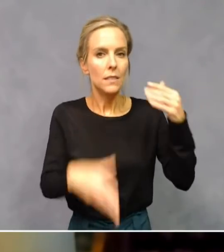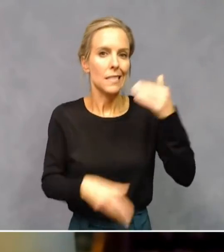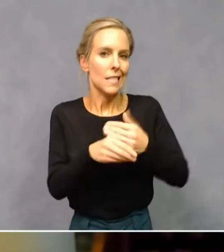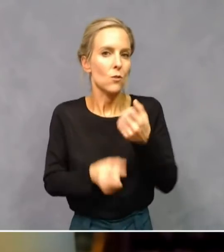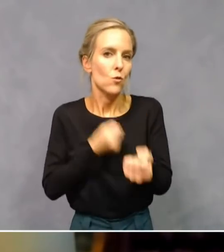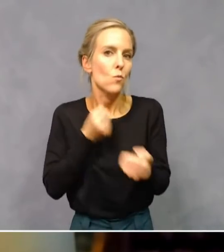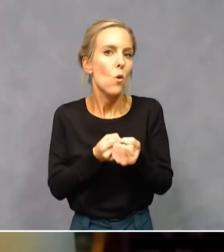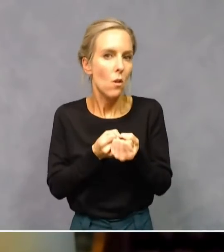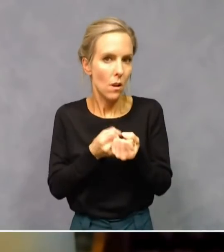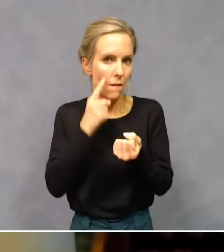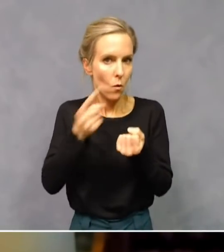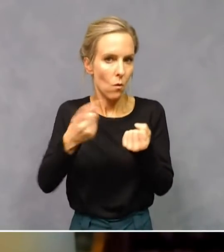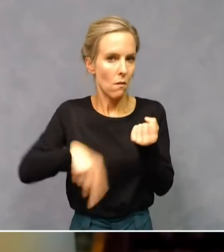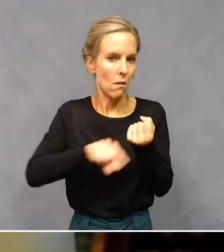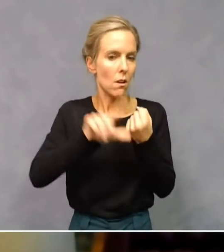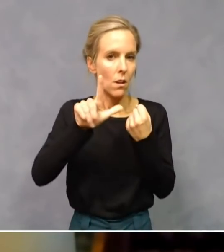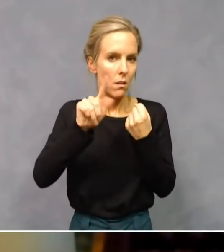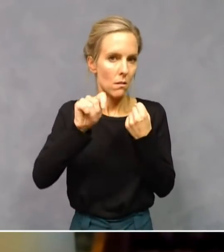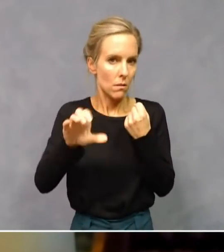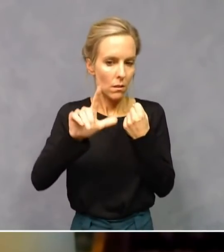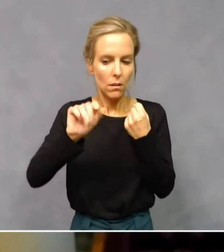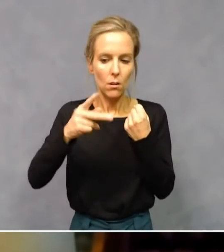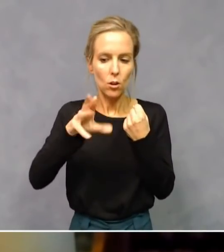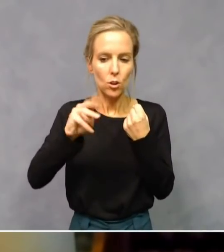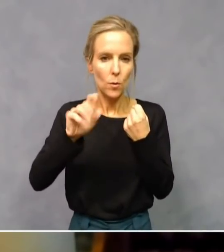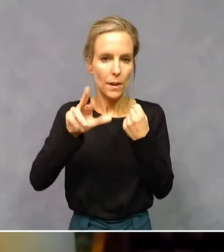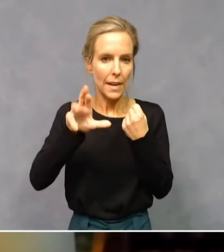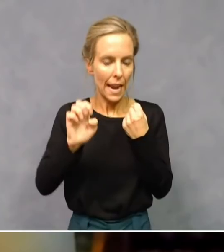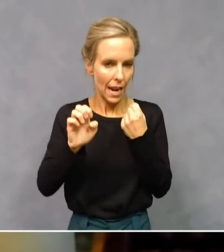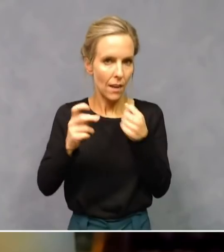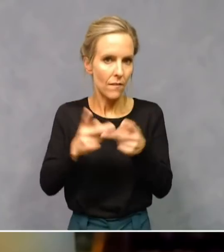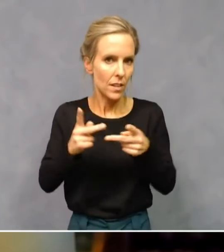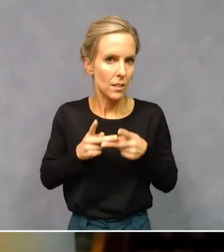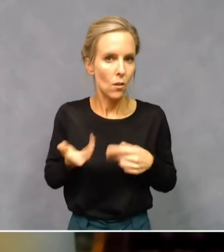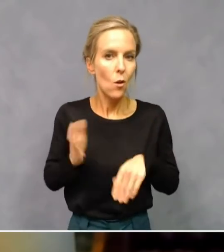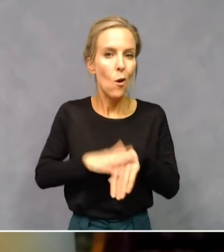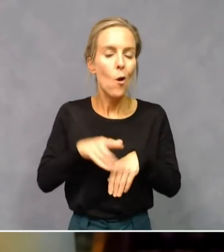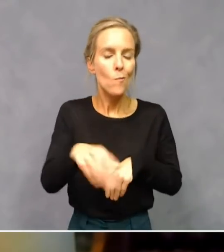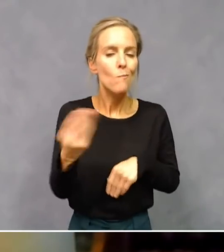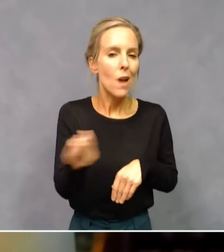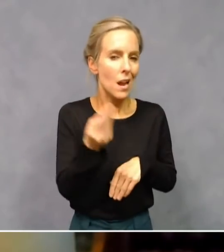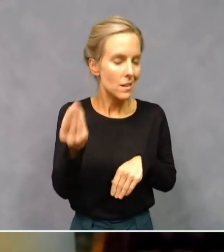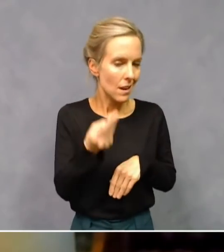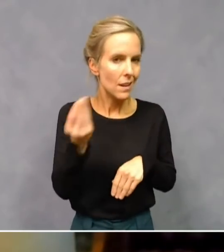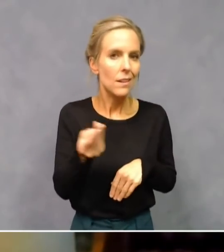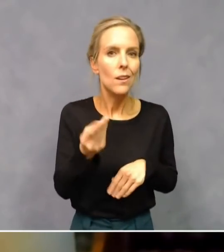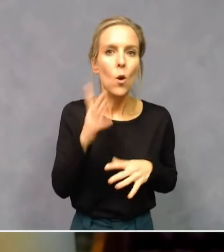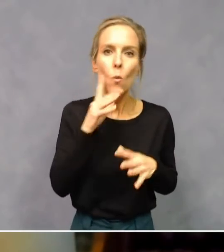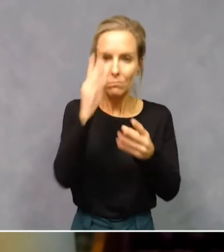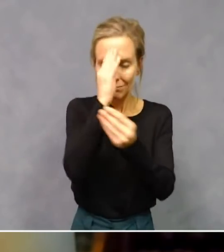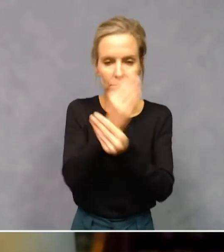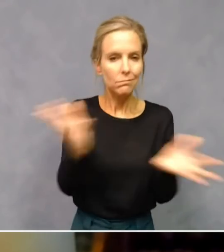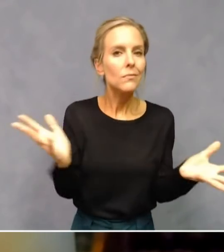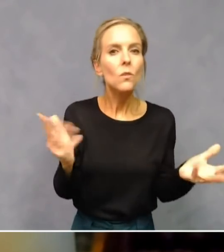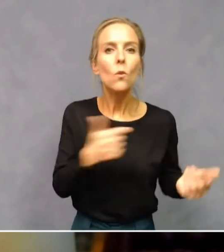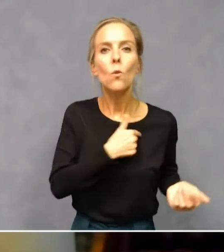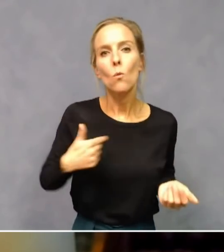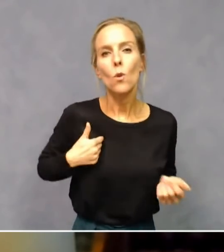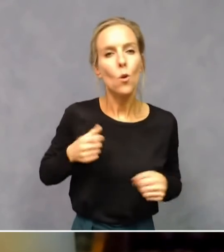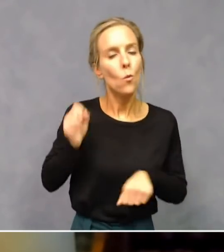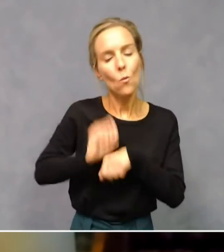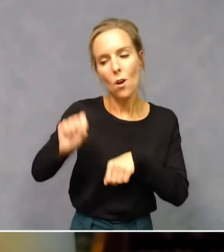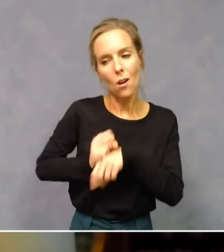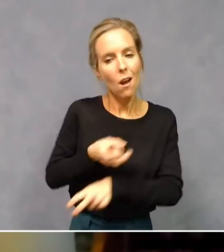our long-term care facilities. We'll have more on that on Monday, but I just want to let everybody know that we are working very hard